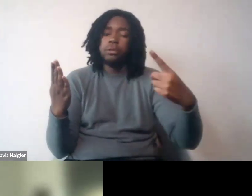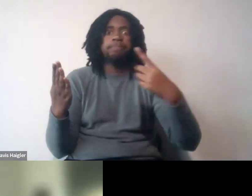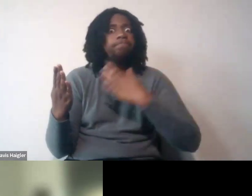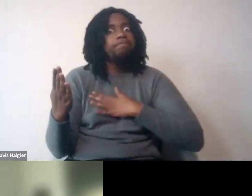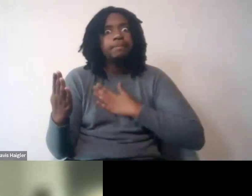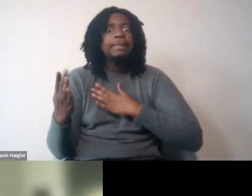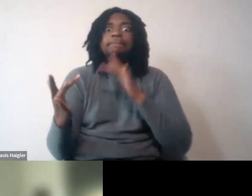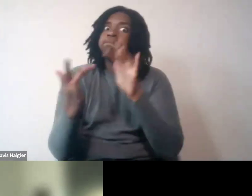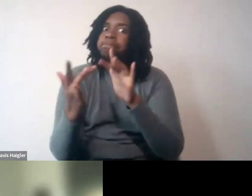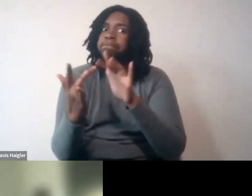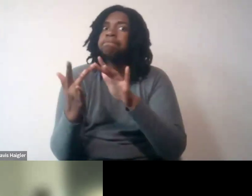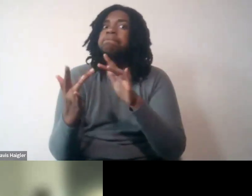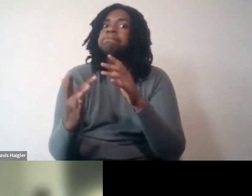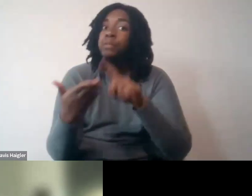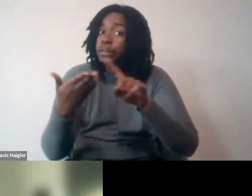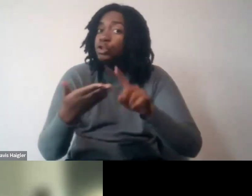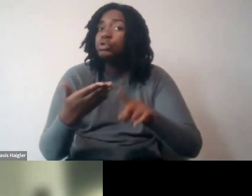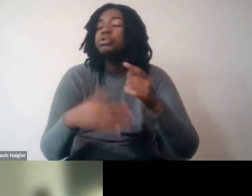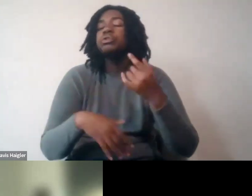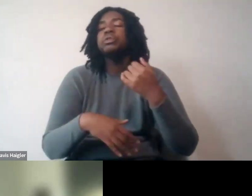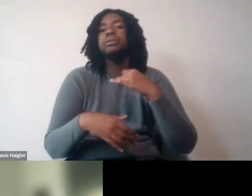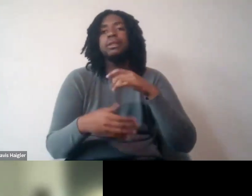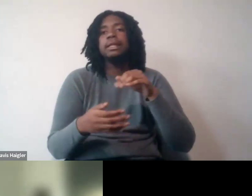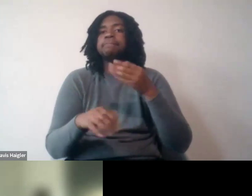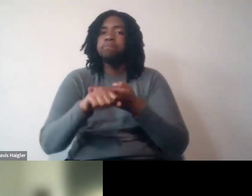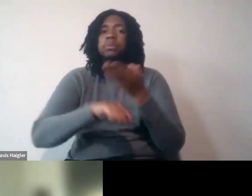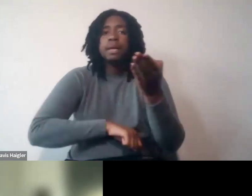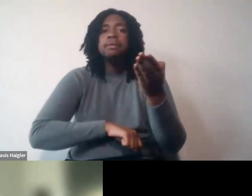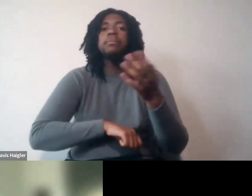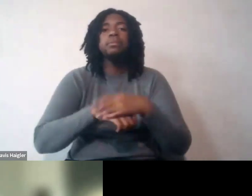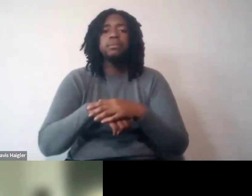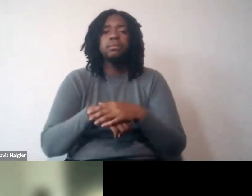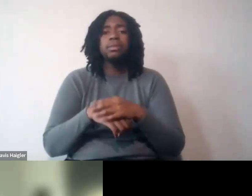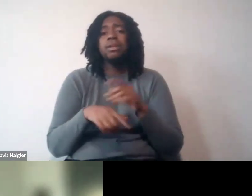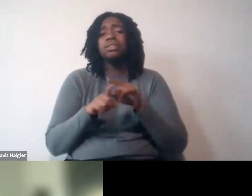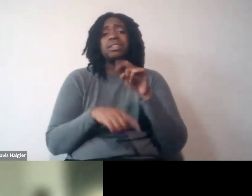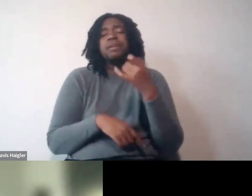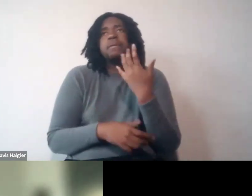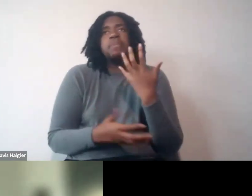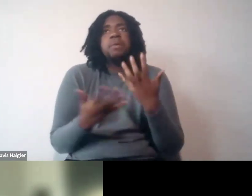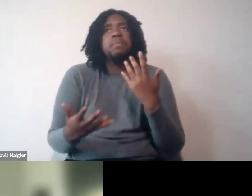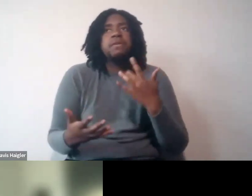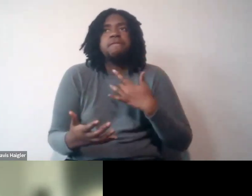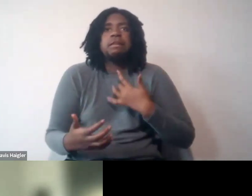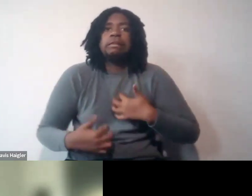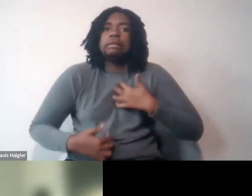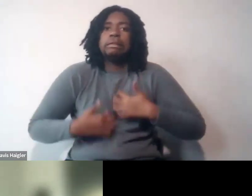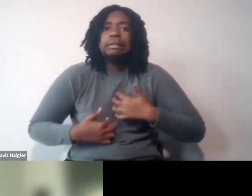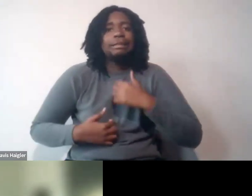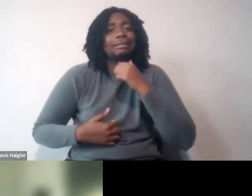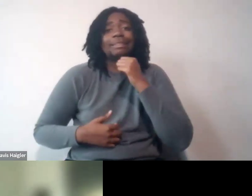there and submit. I also even if you don't feel like it's